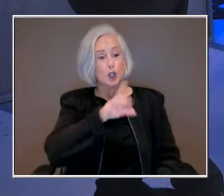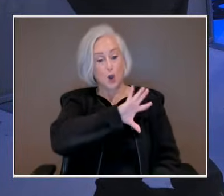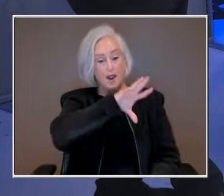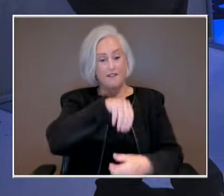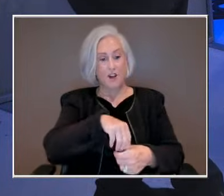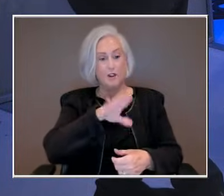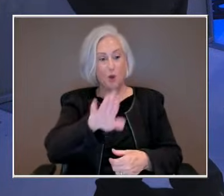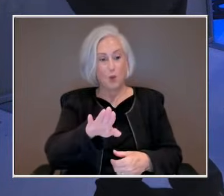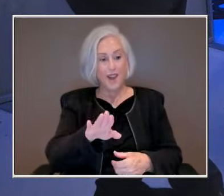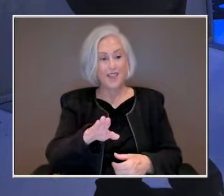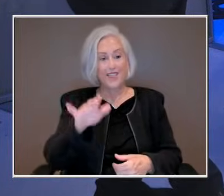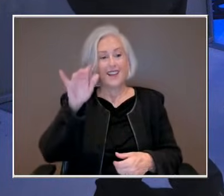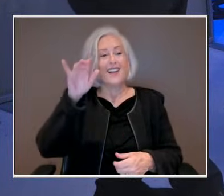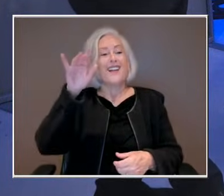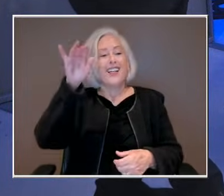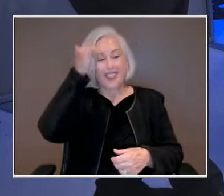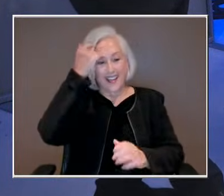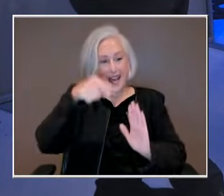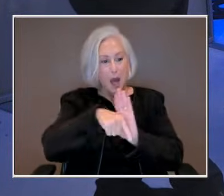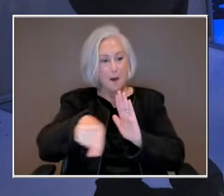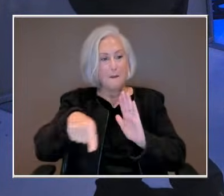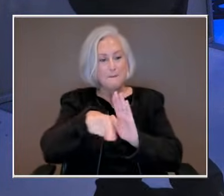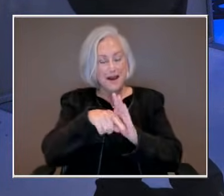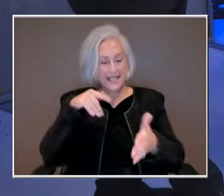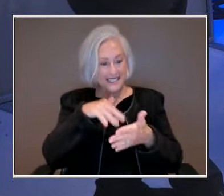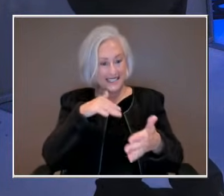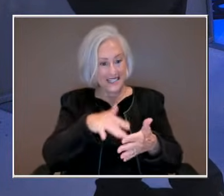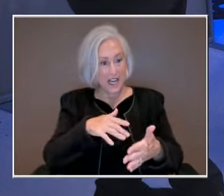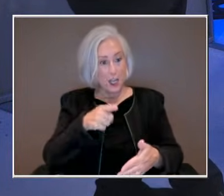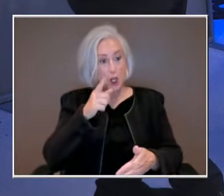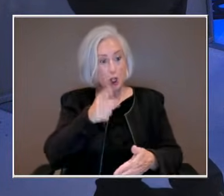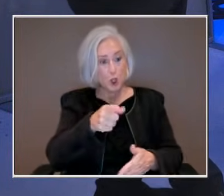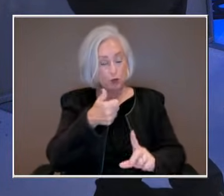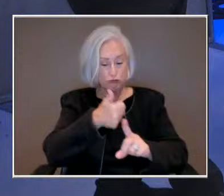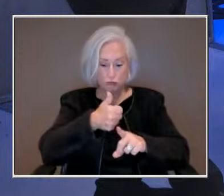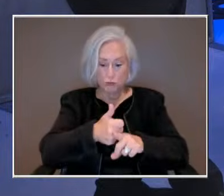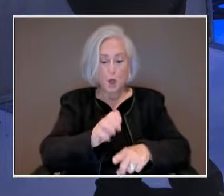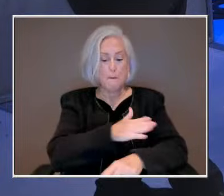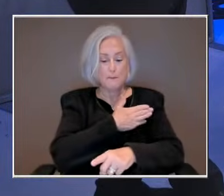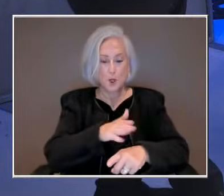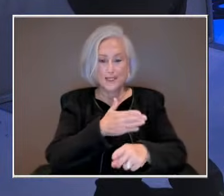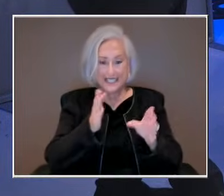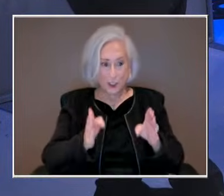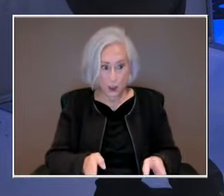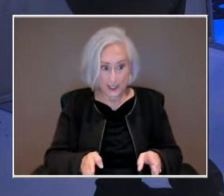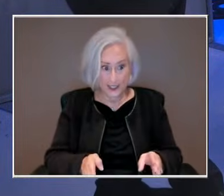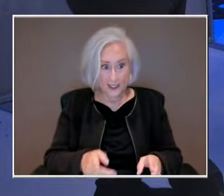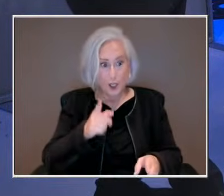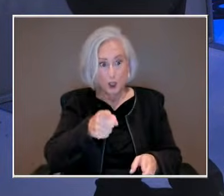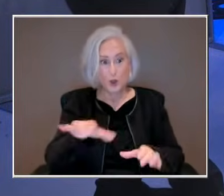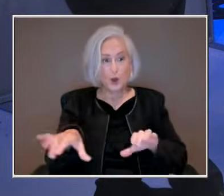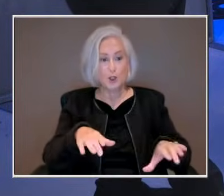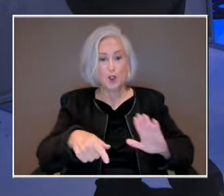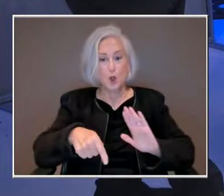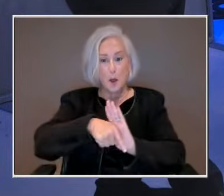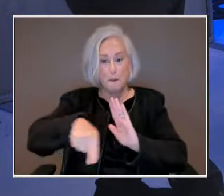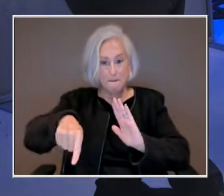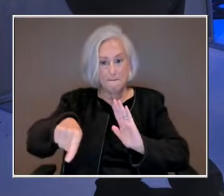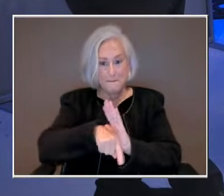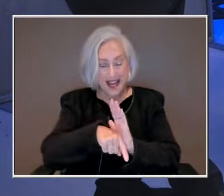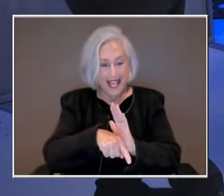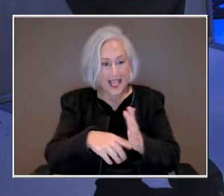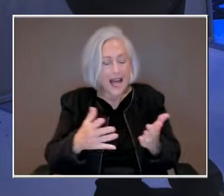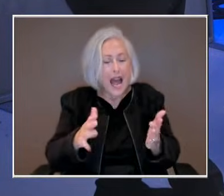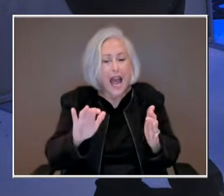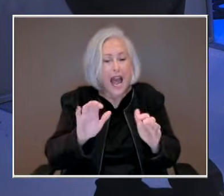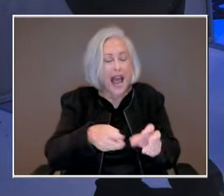study for Dr. Mann. Yes, I was. Now, you are a musician. You actually do bells as you're a bell guy. So how hard was